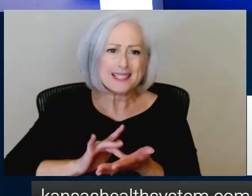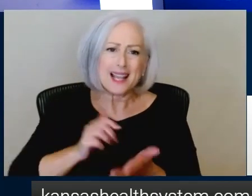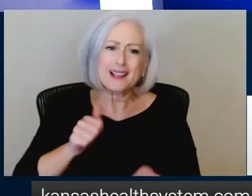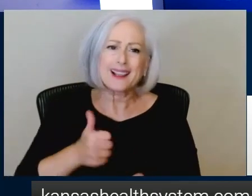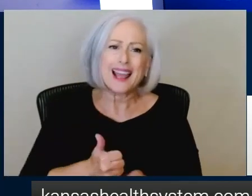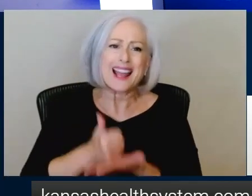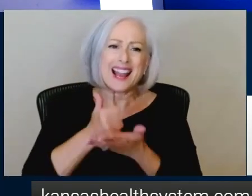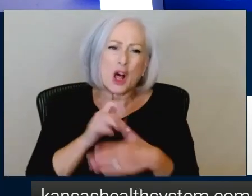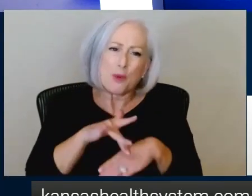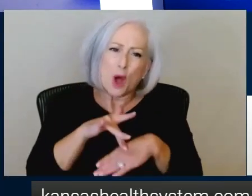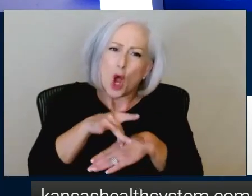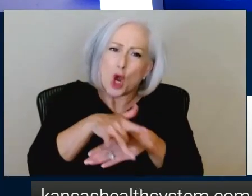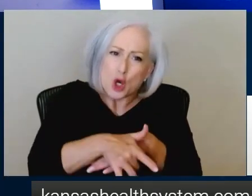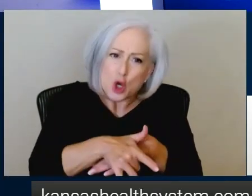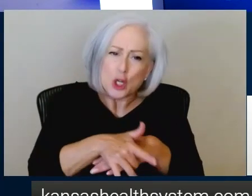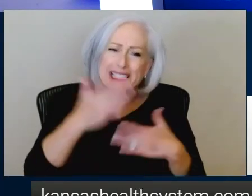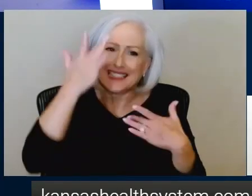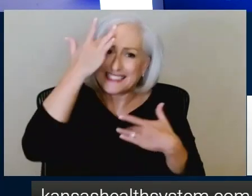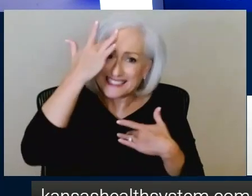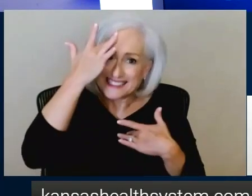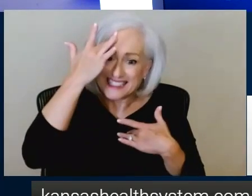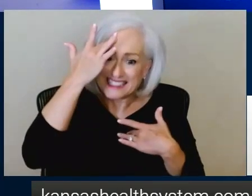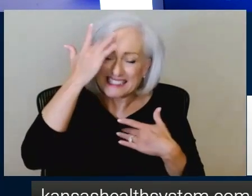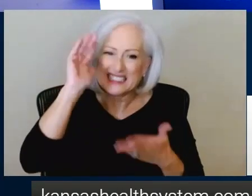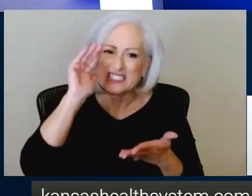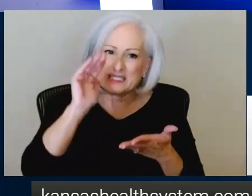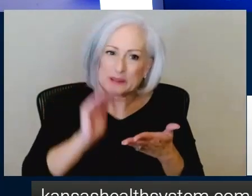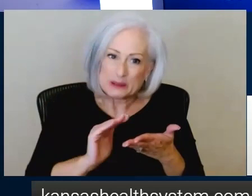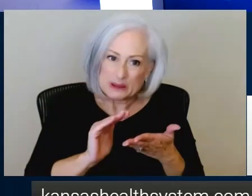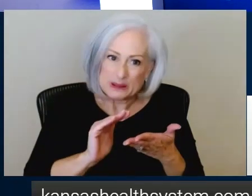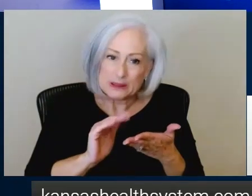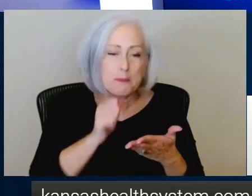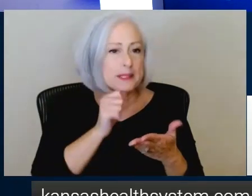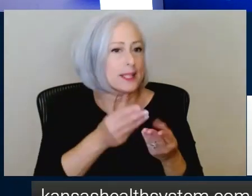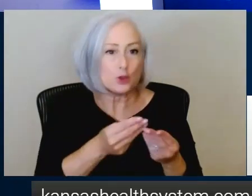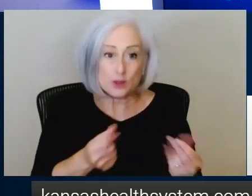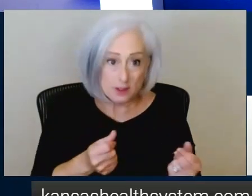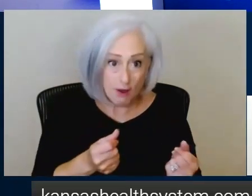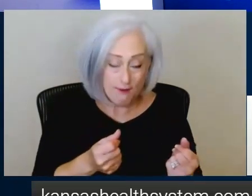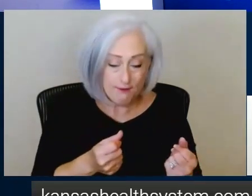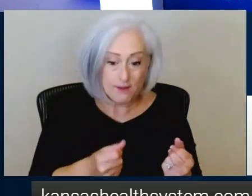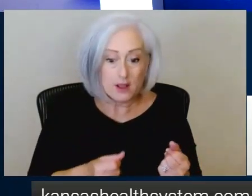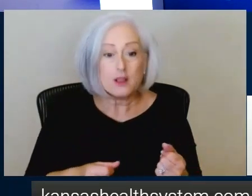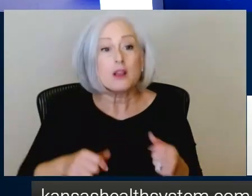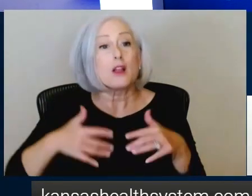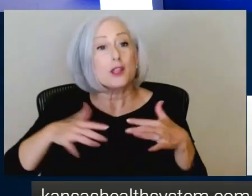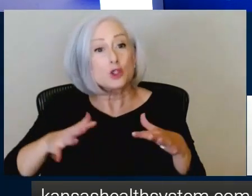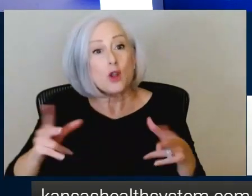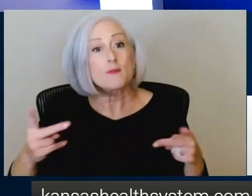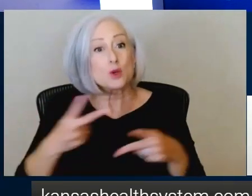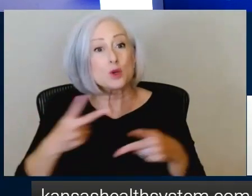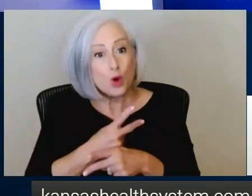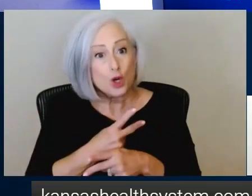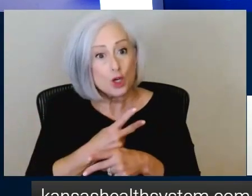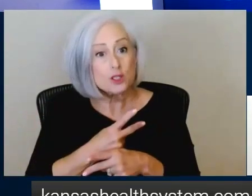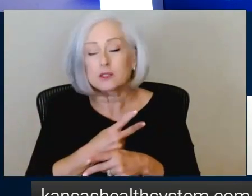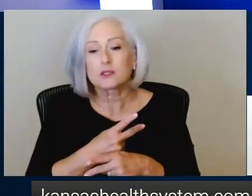cause of it, just sort of suppresses it for a while. And then as the tremor worsens, this gets worse. Then later in life,